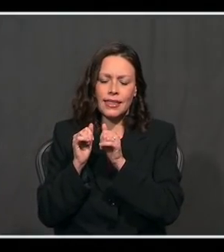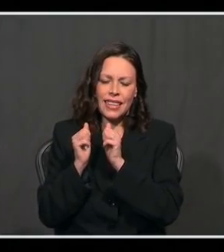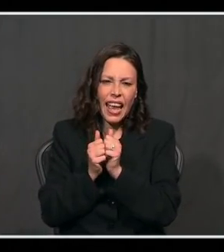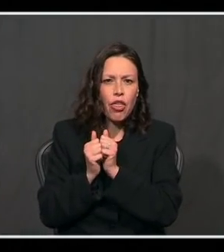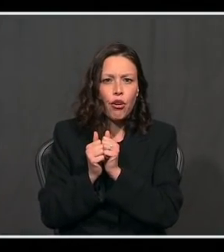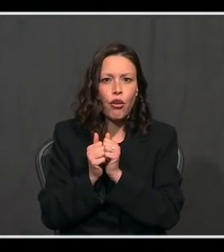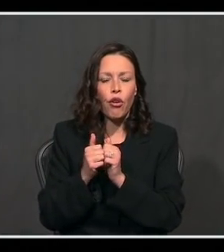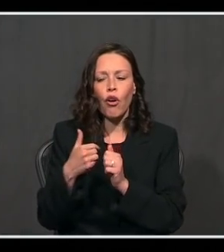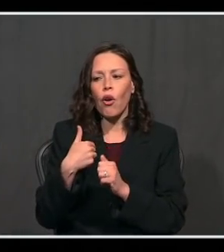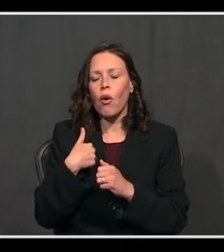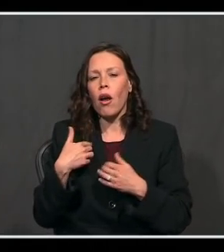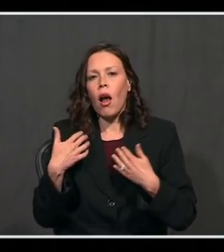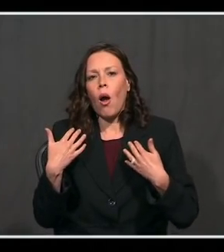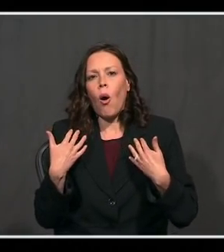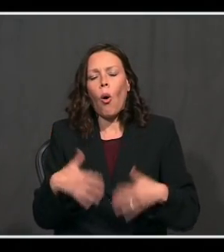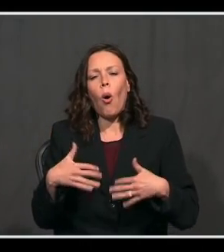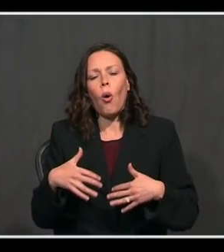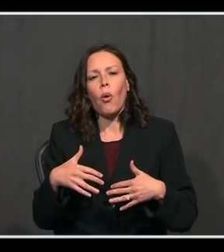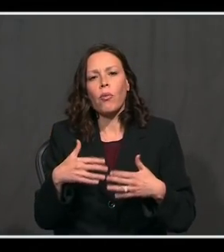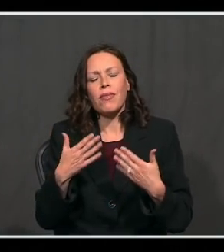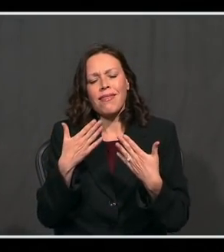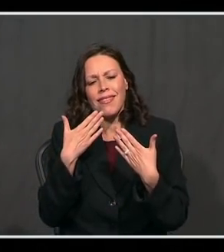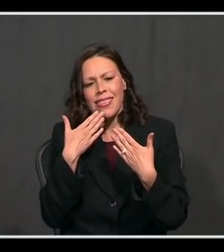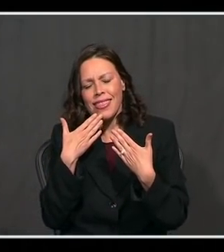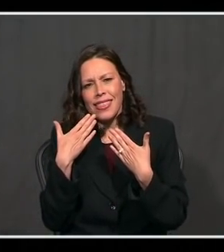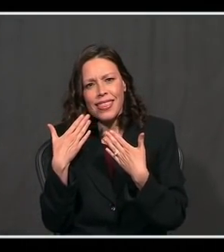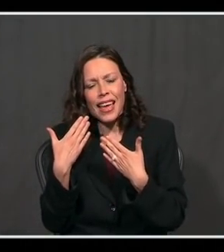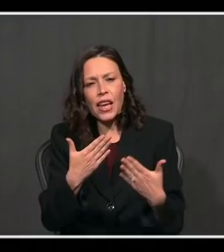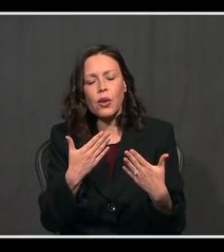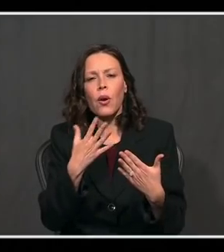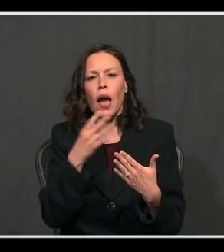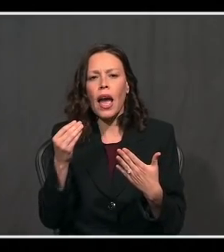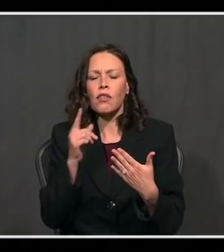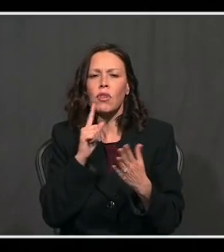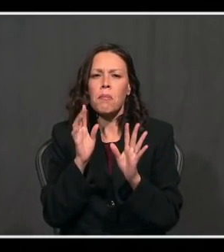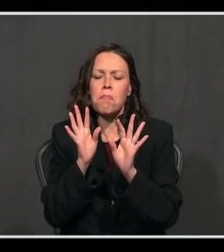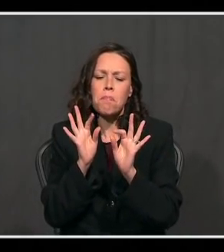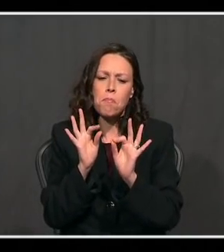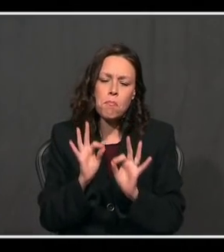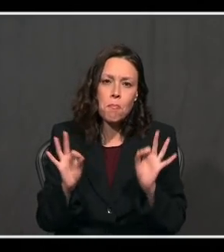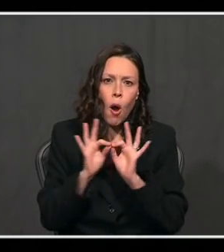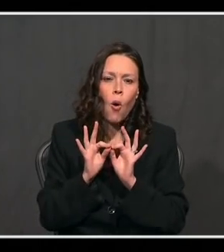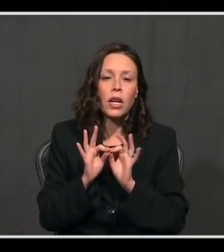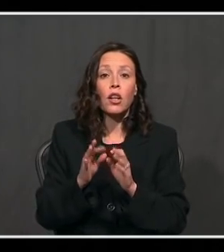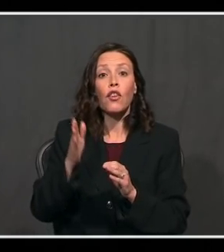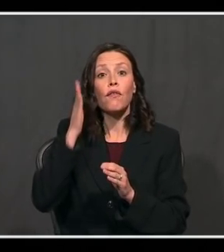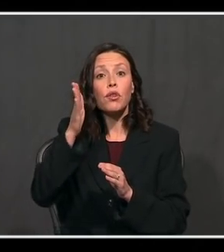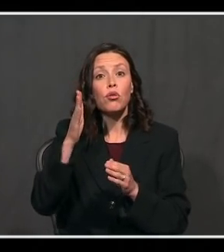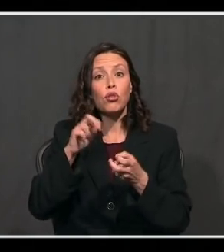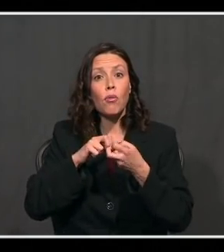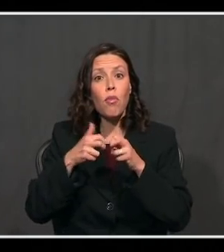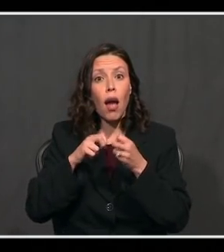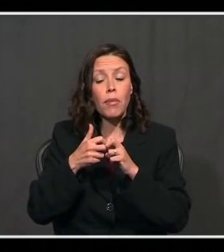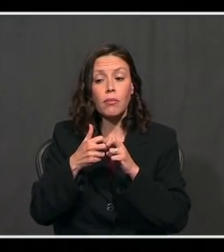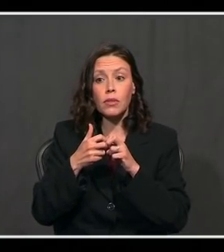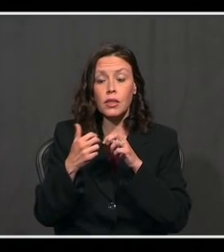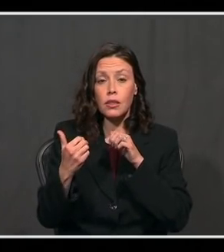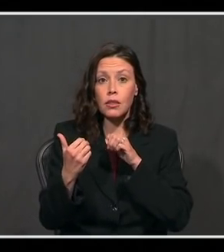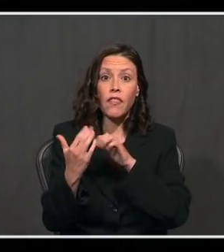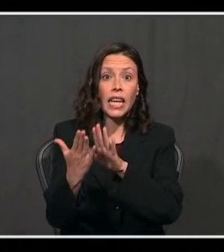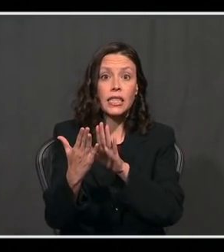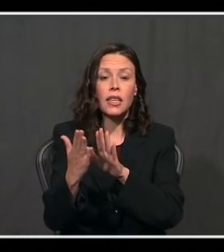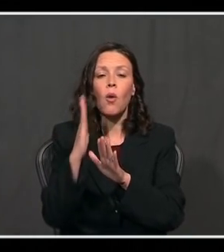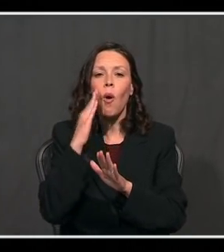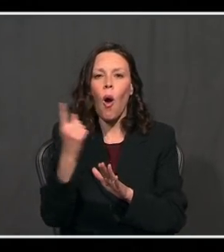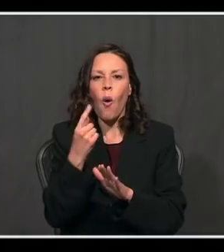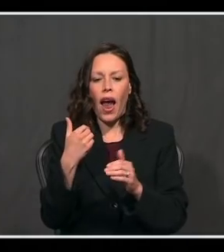cannot express enough to all of us how important this was. Future problems facing us need to always